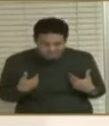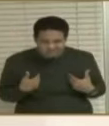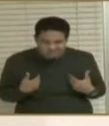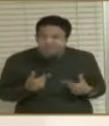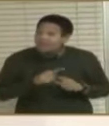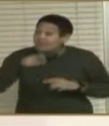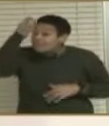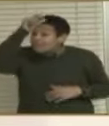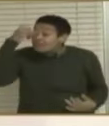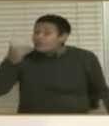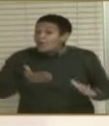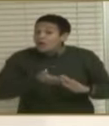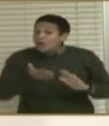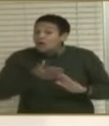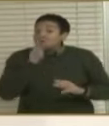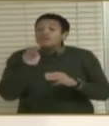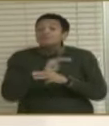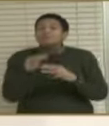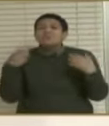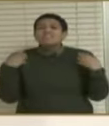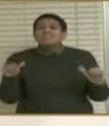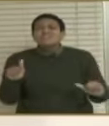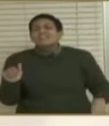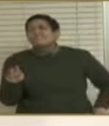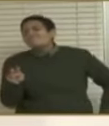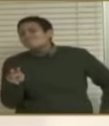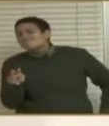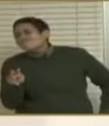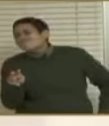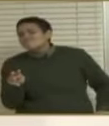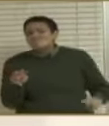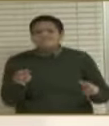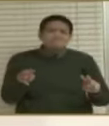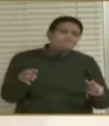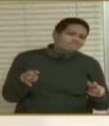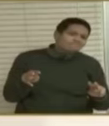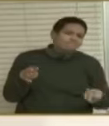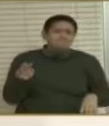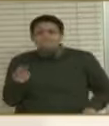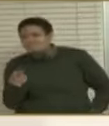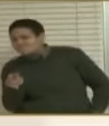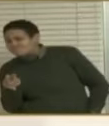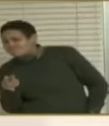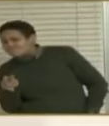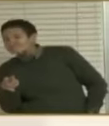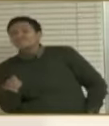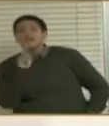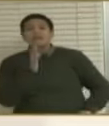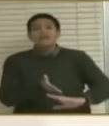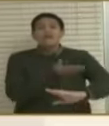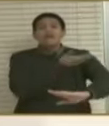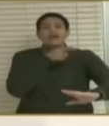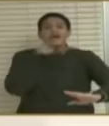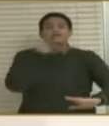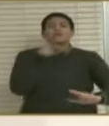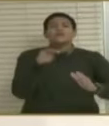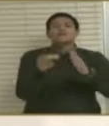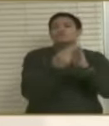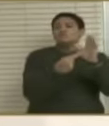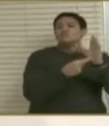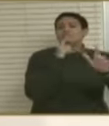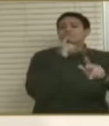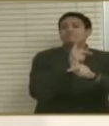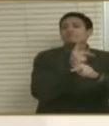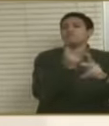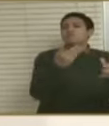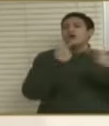Even as we speak, the Ministry of Health continues to monitor and to enhance those guidelines in keeping with what was announced